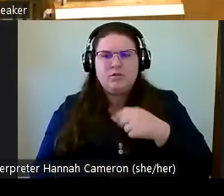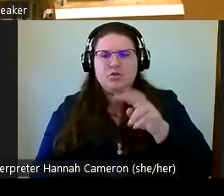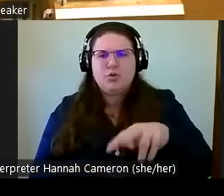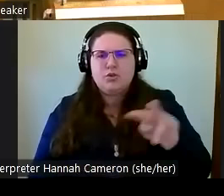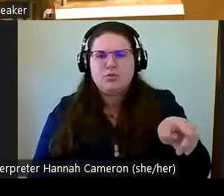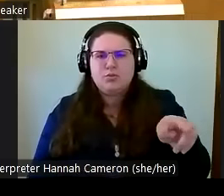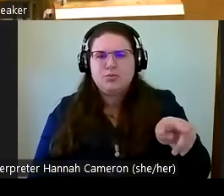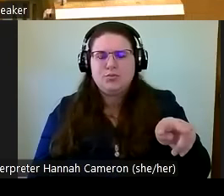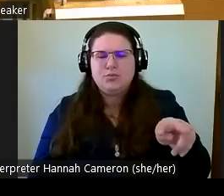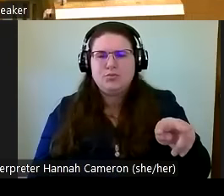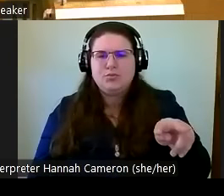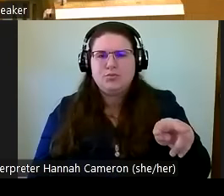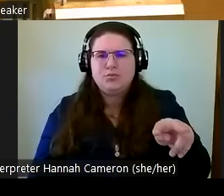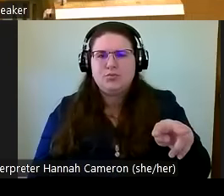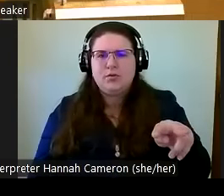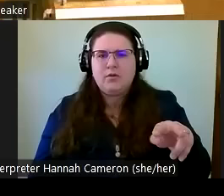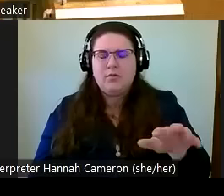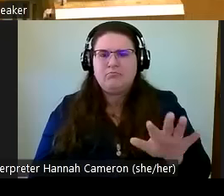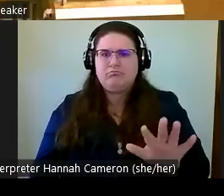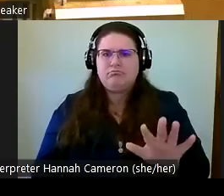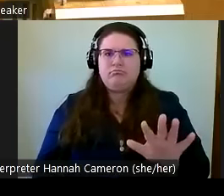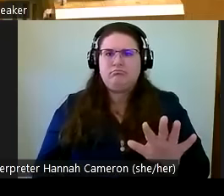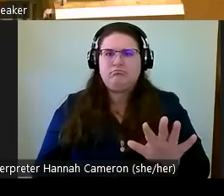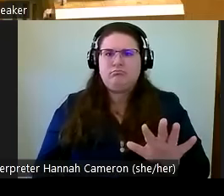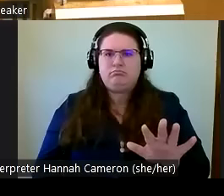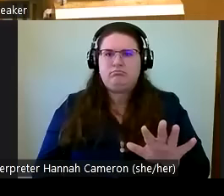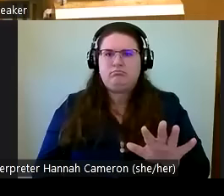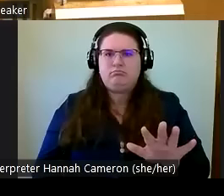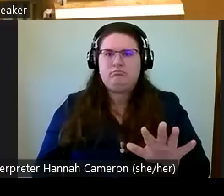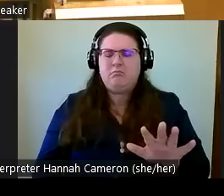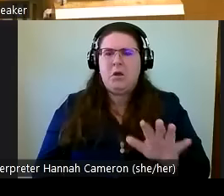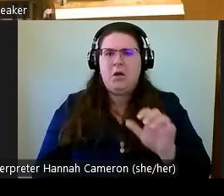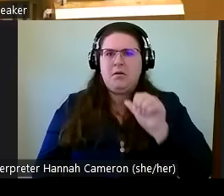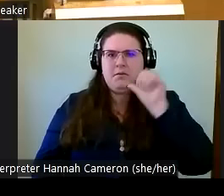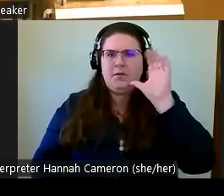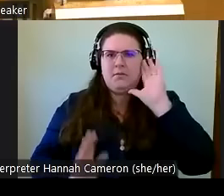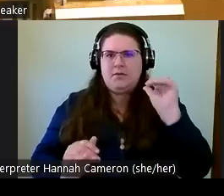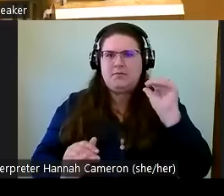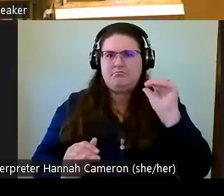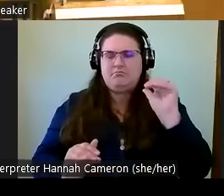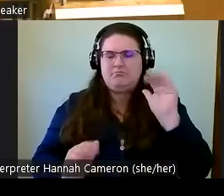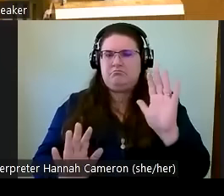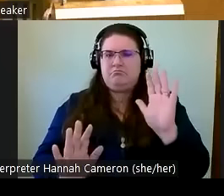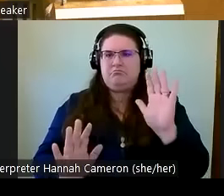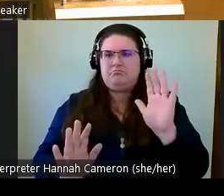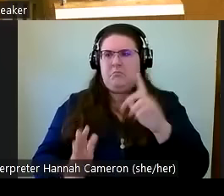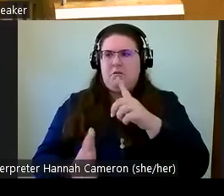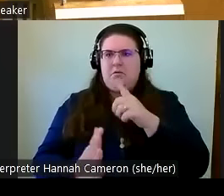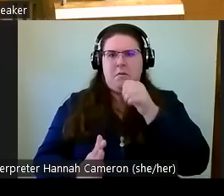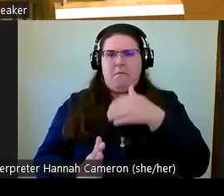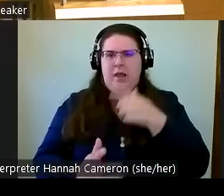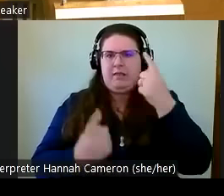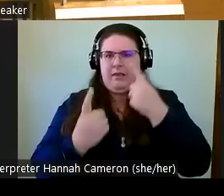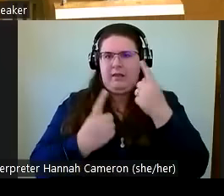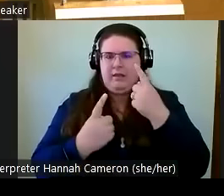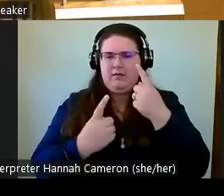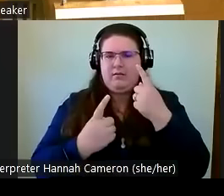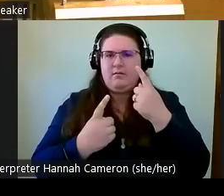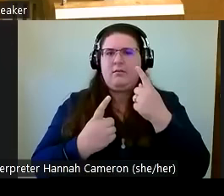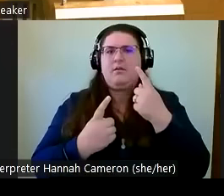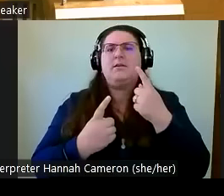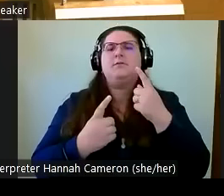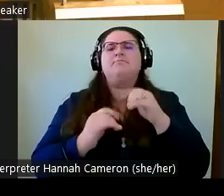And that certainly is not what I would have thought. So that's consistent at that point